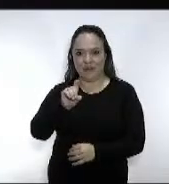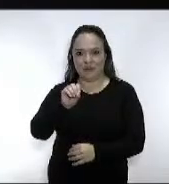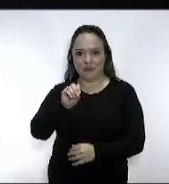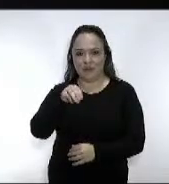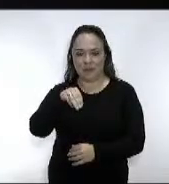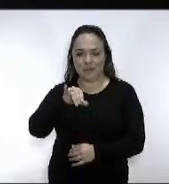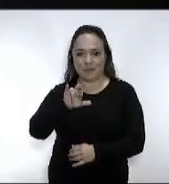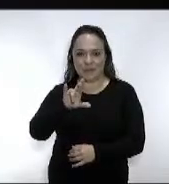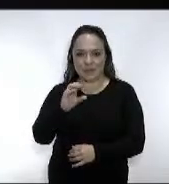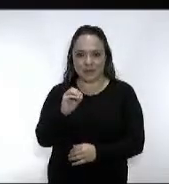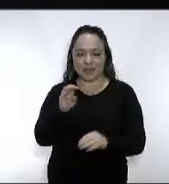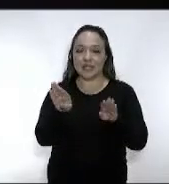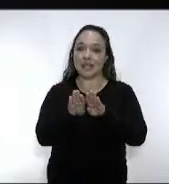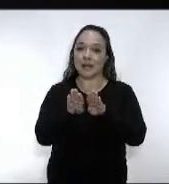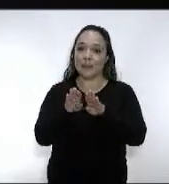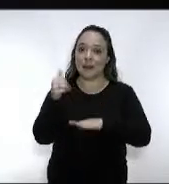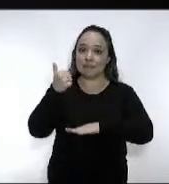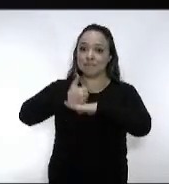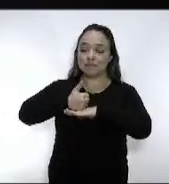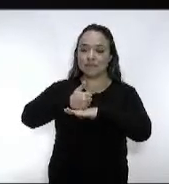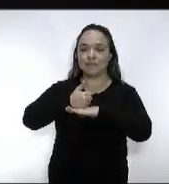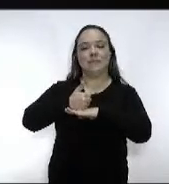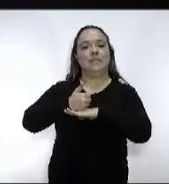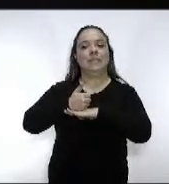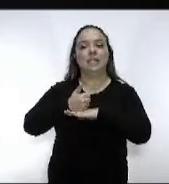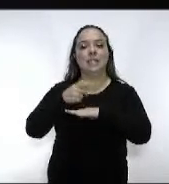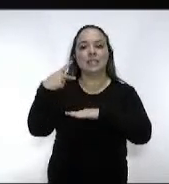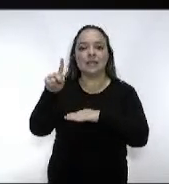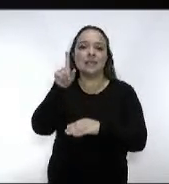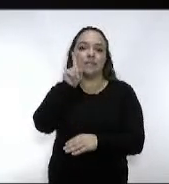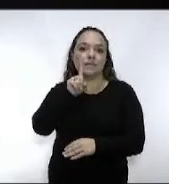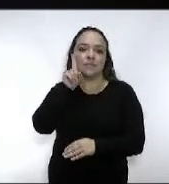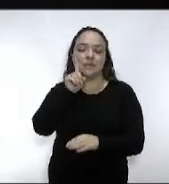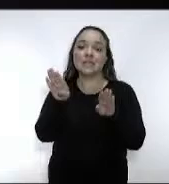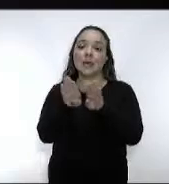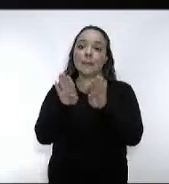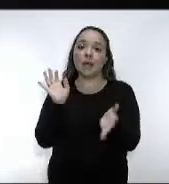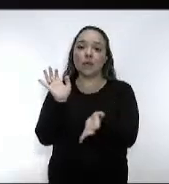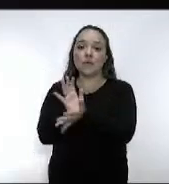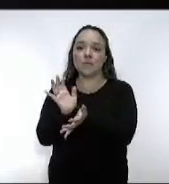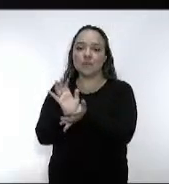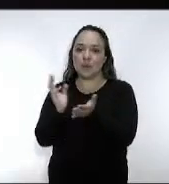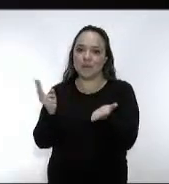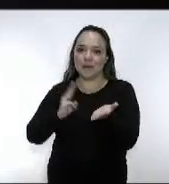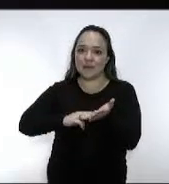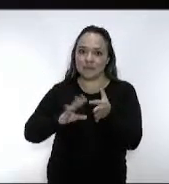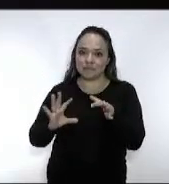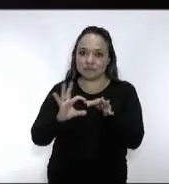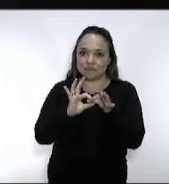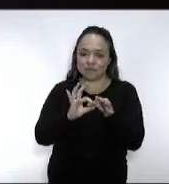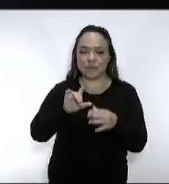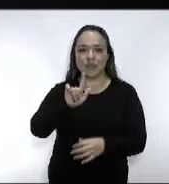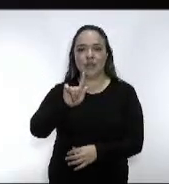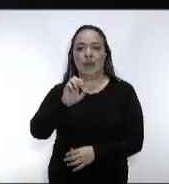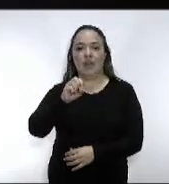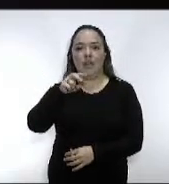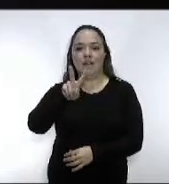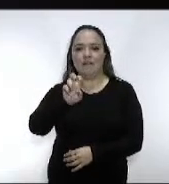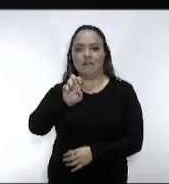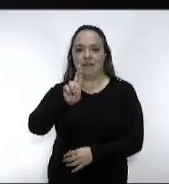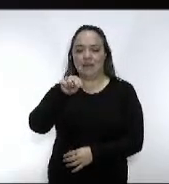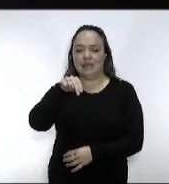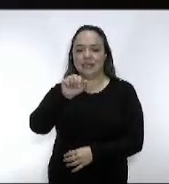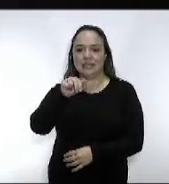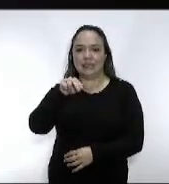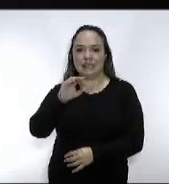State University, Todd Diagon. I'd like to greet also the members of the Committee of the American Academy that is made up